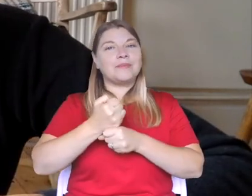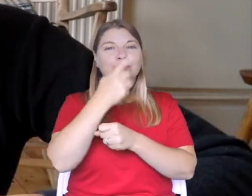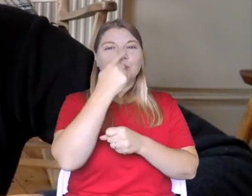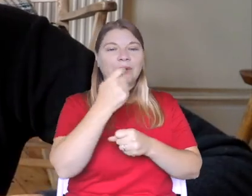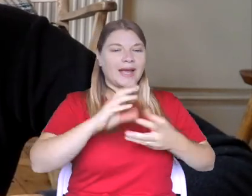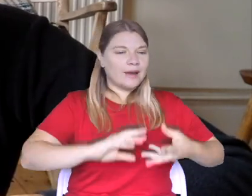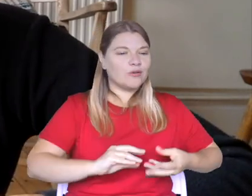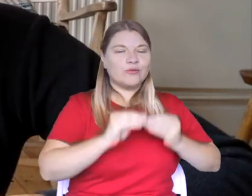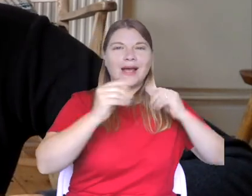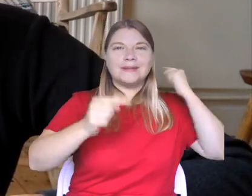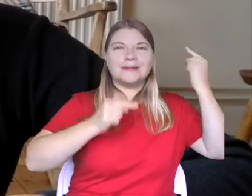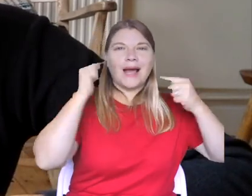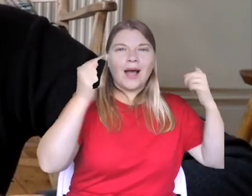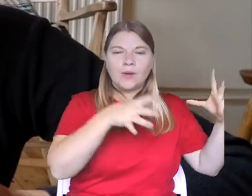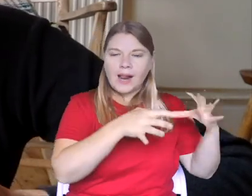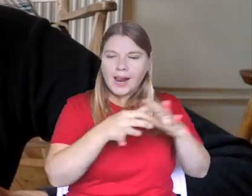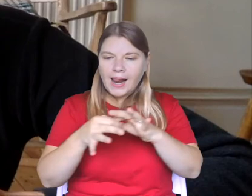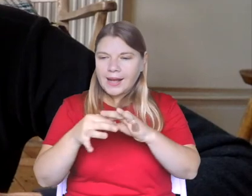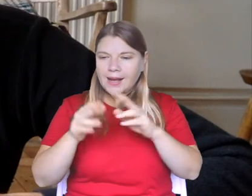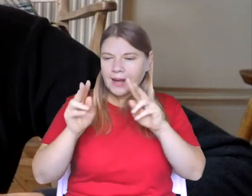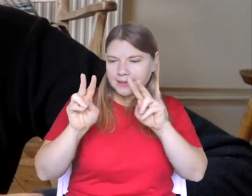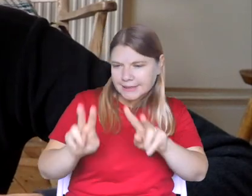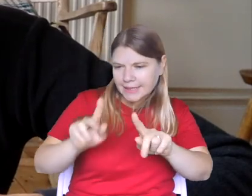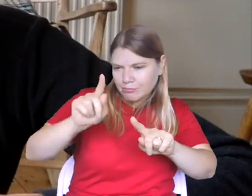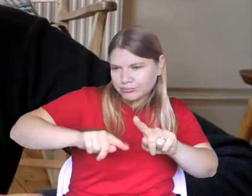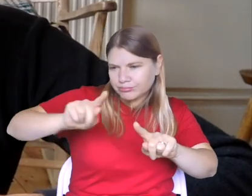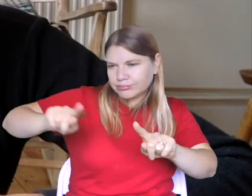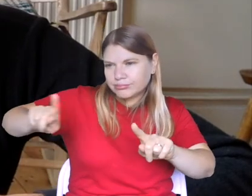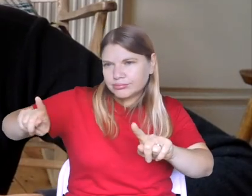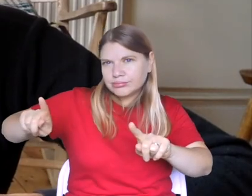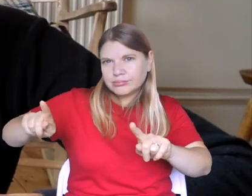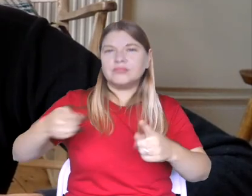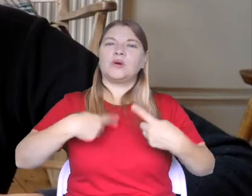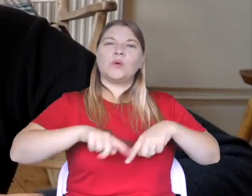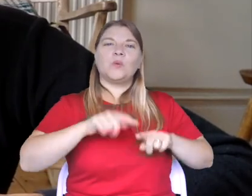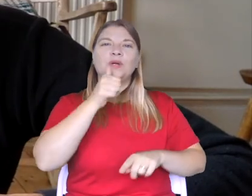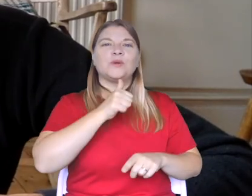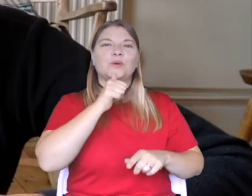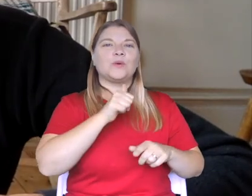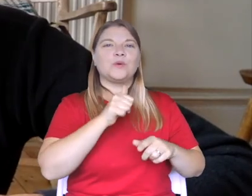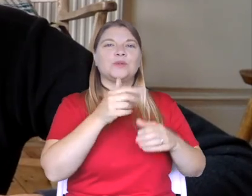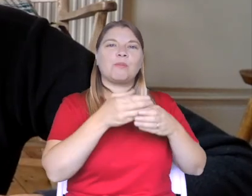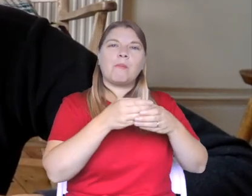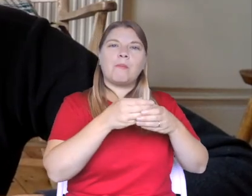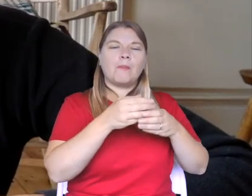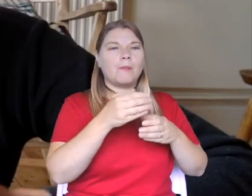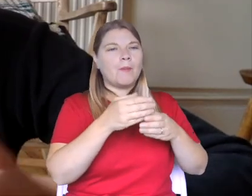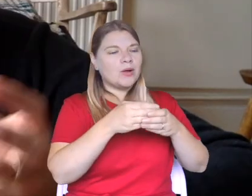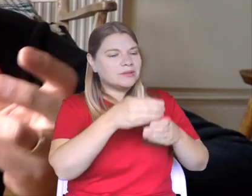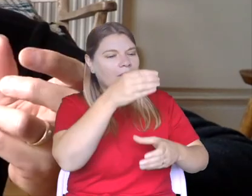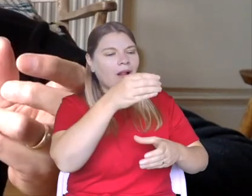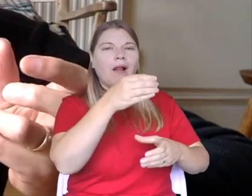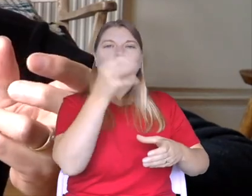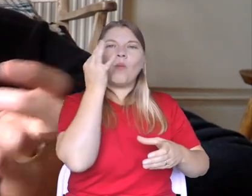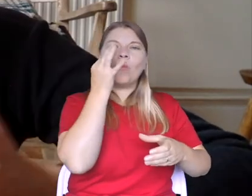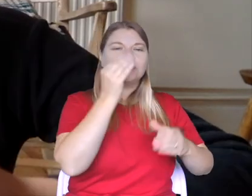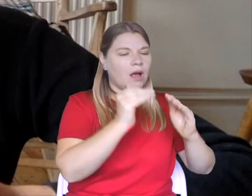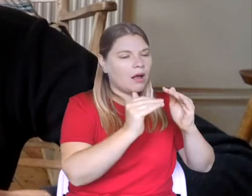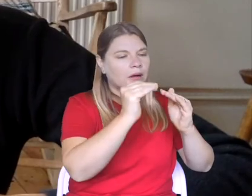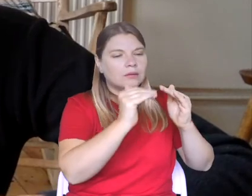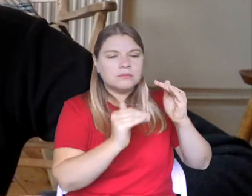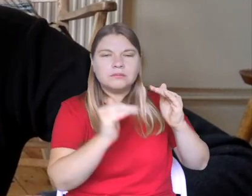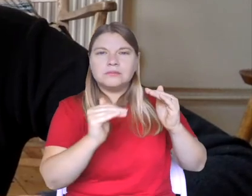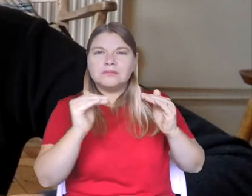sounds. We used the bottles filled with different amounts of water. We used the elastic band